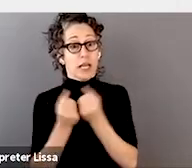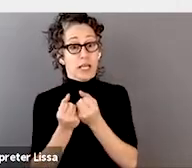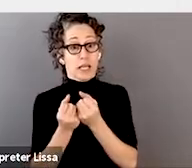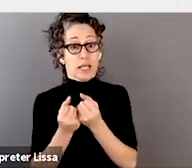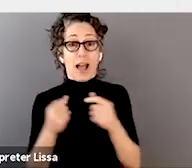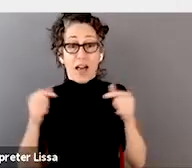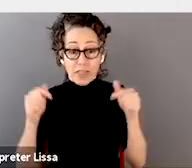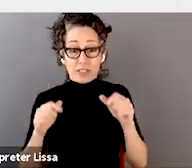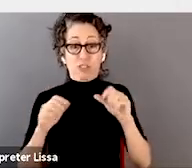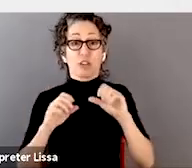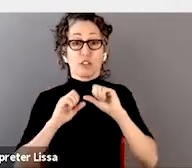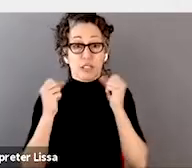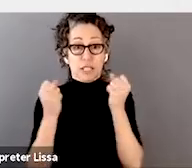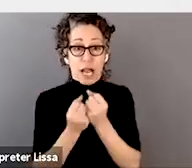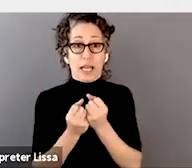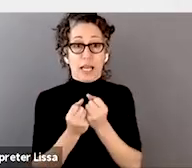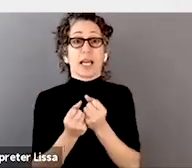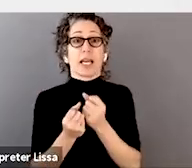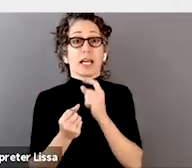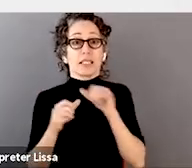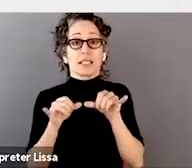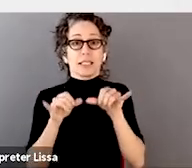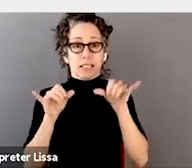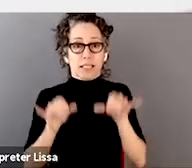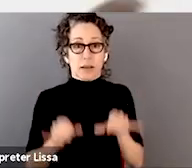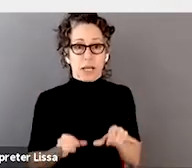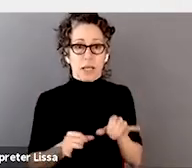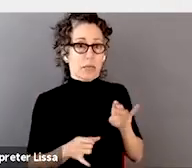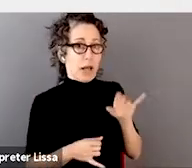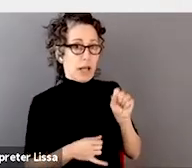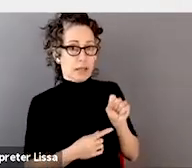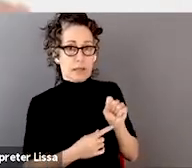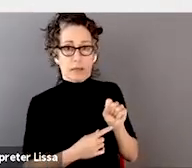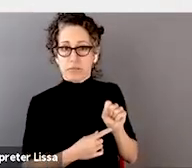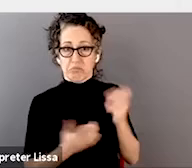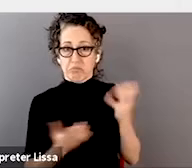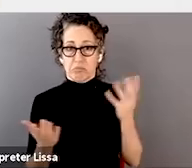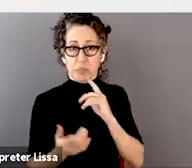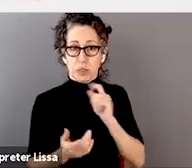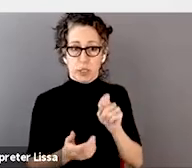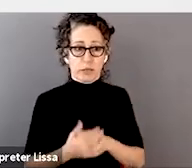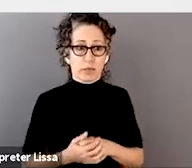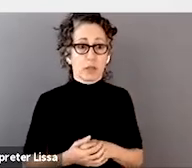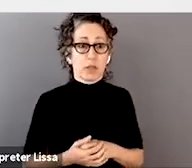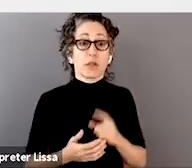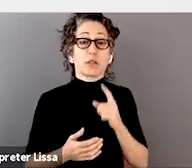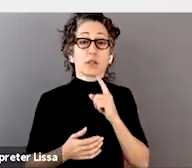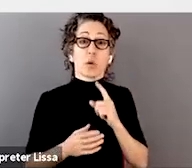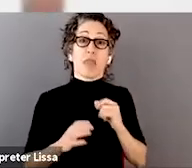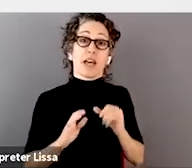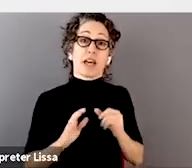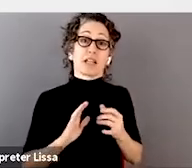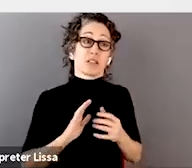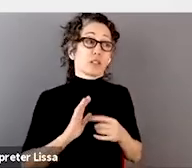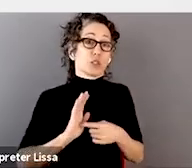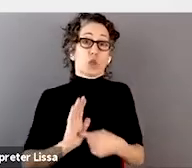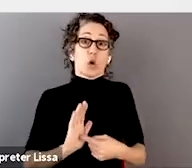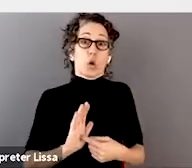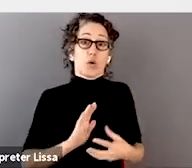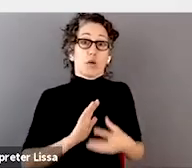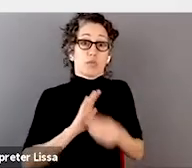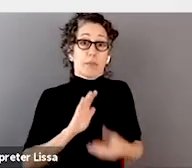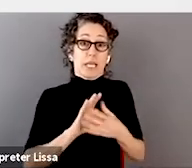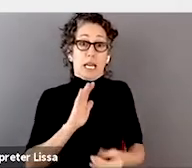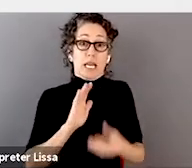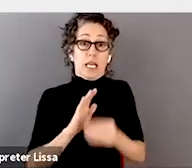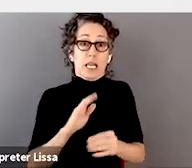There are a lot of systemic issues, and a lot of all these things get, propagated through the data all the way through our models. And our technical